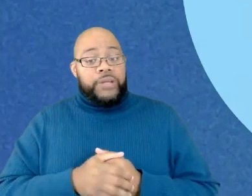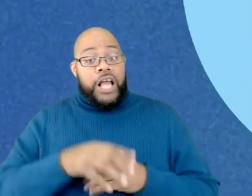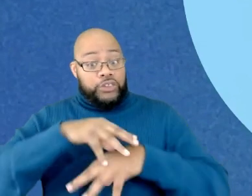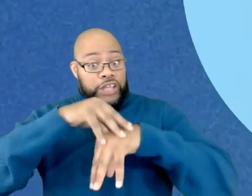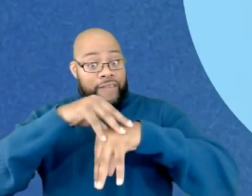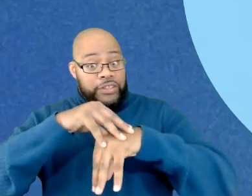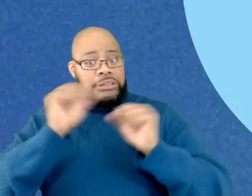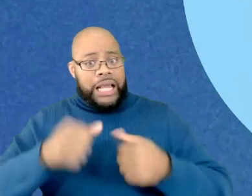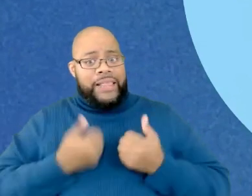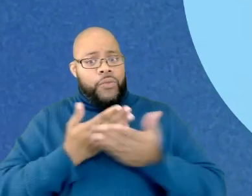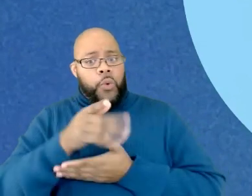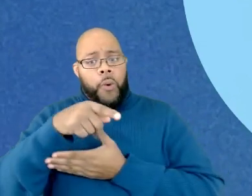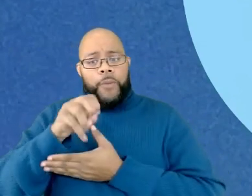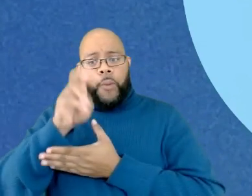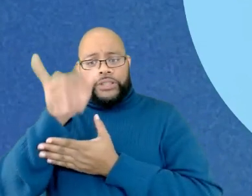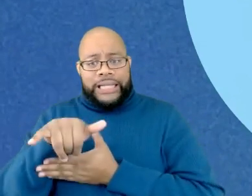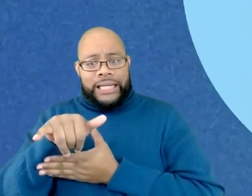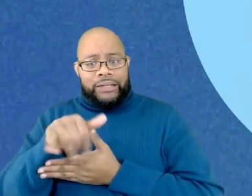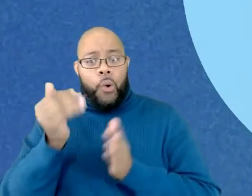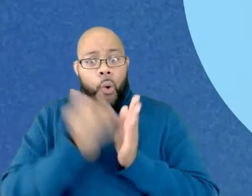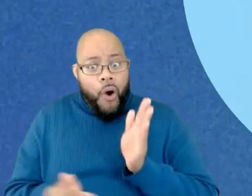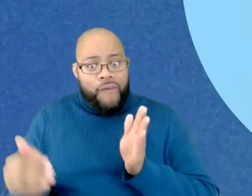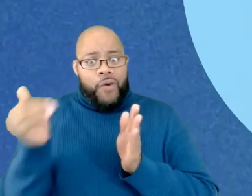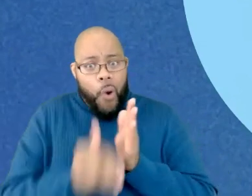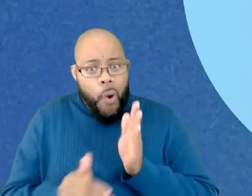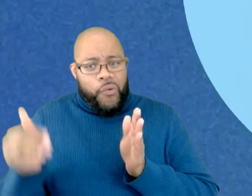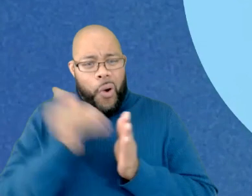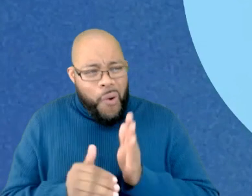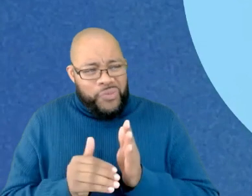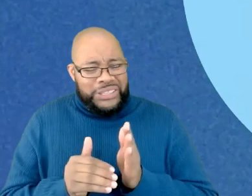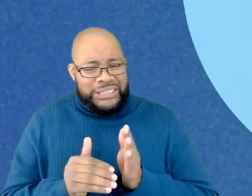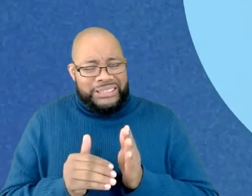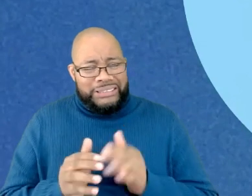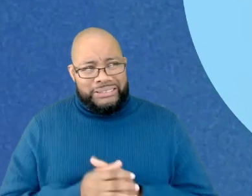jellyfish have the ability to live through puberty as many times as they like,